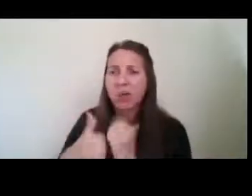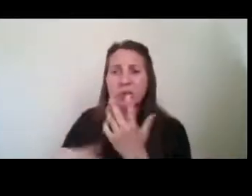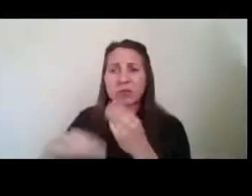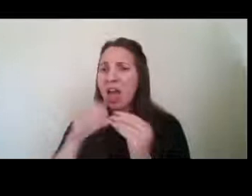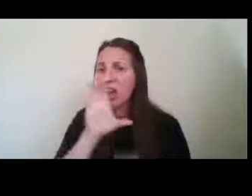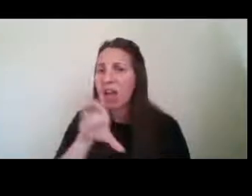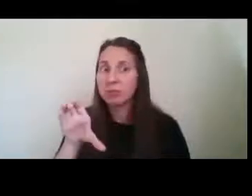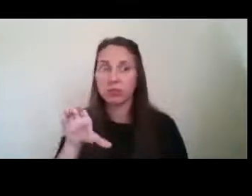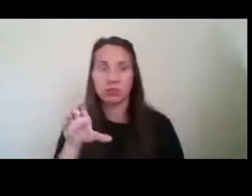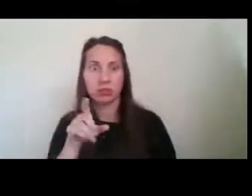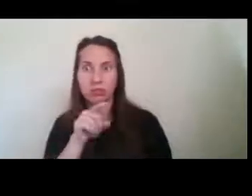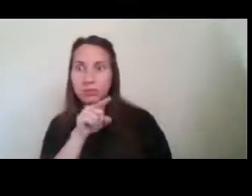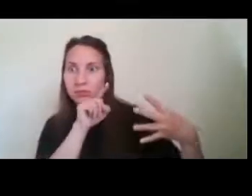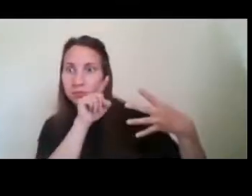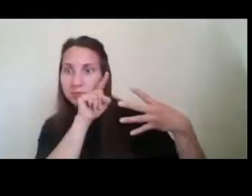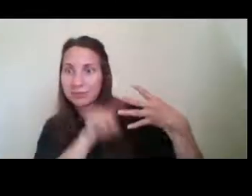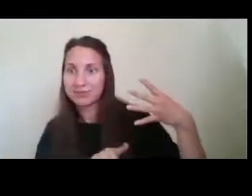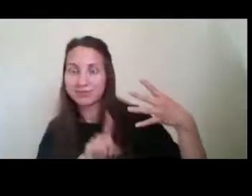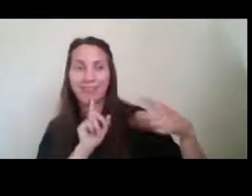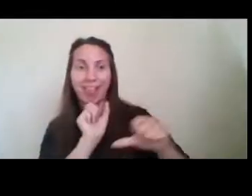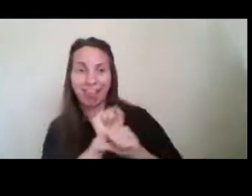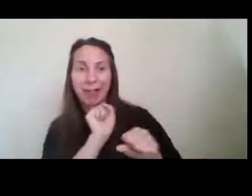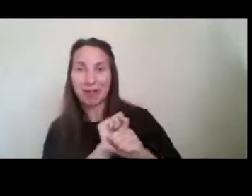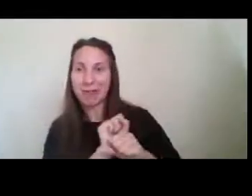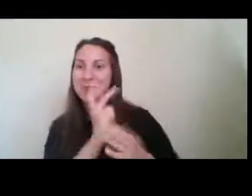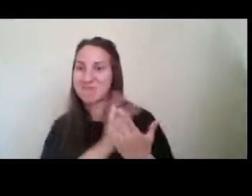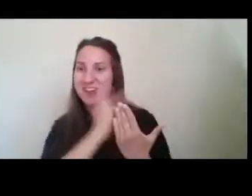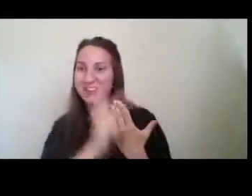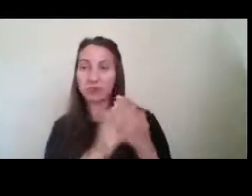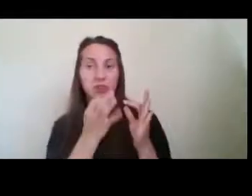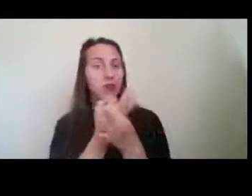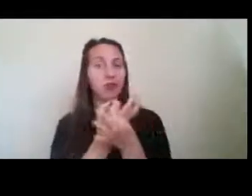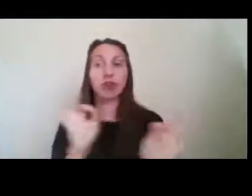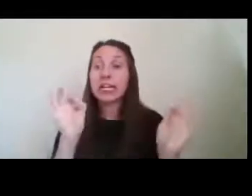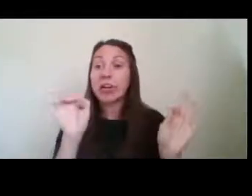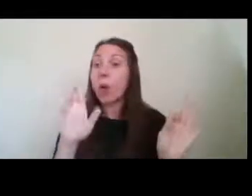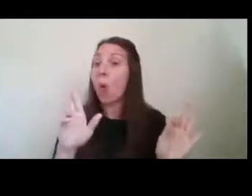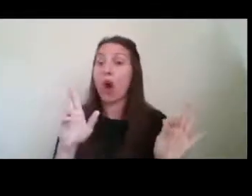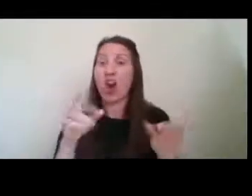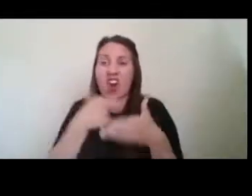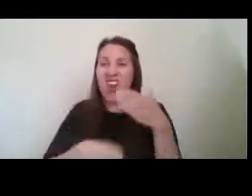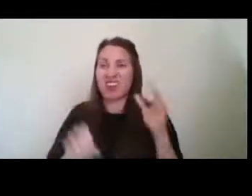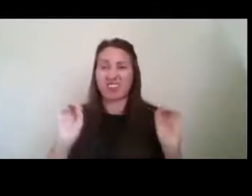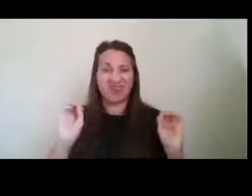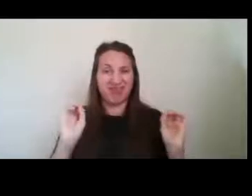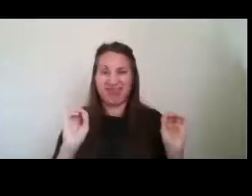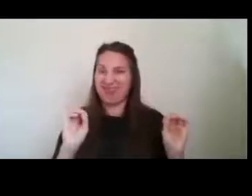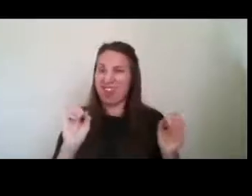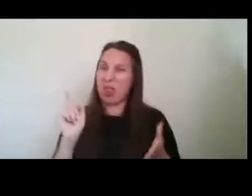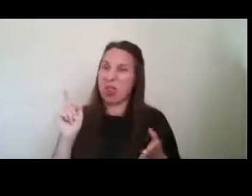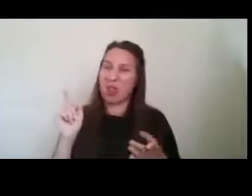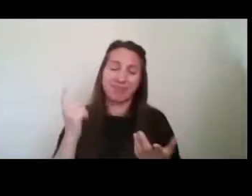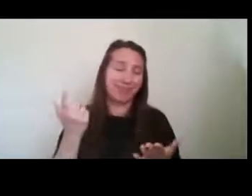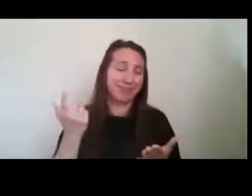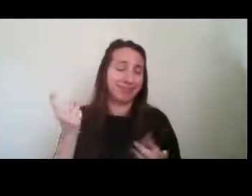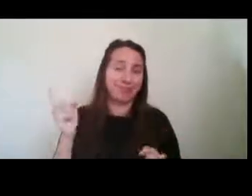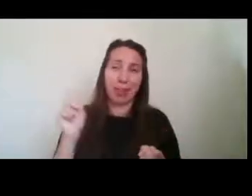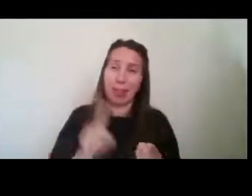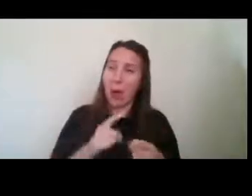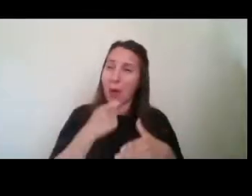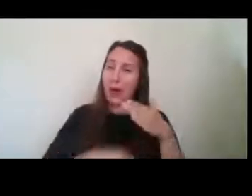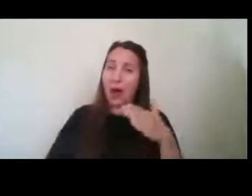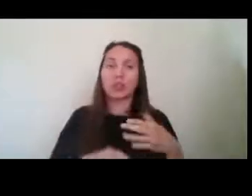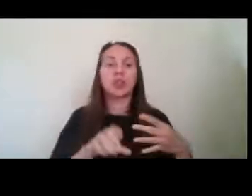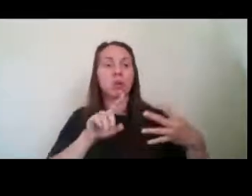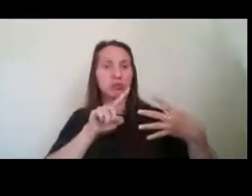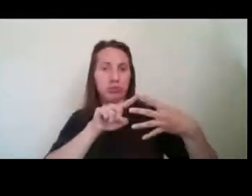literal programs and apps that are either free or low cost to you to be able to add captions. So Clip-O-Matic is one that I use